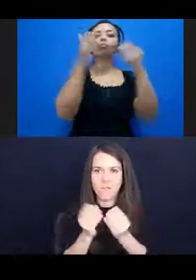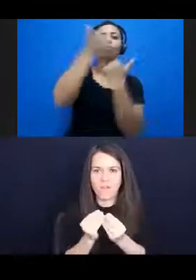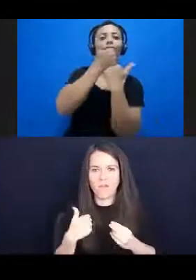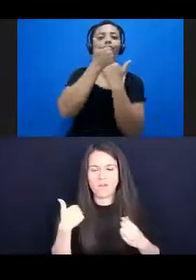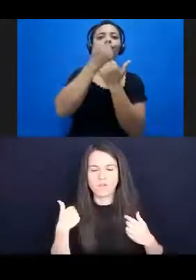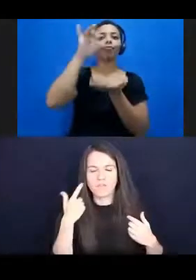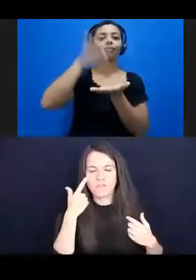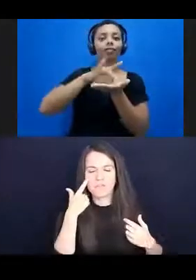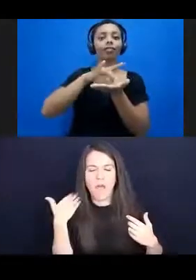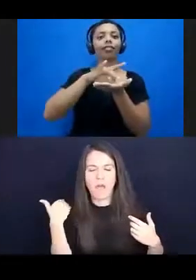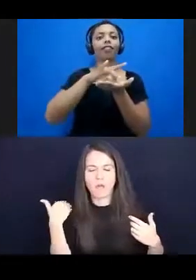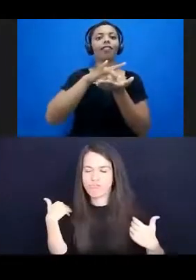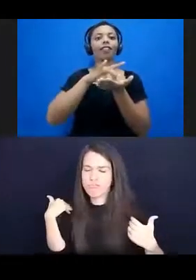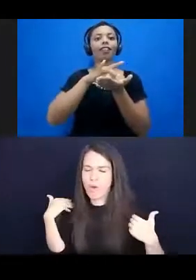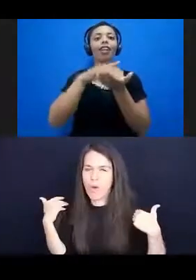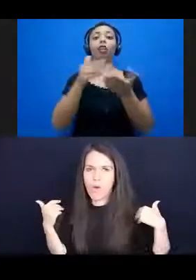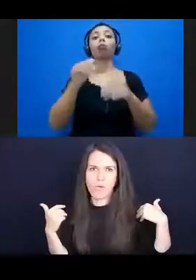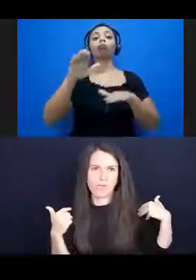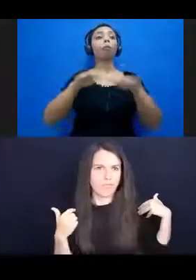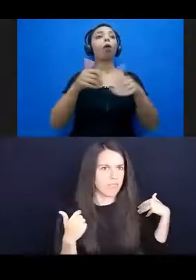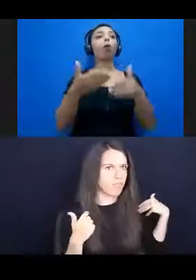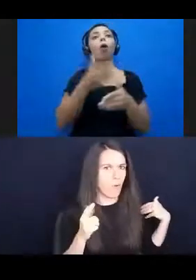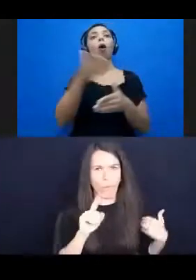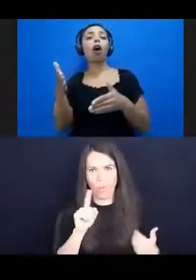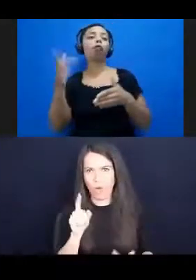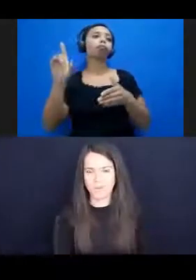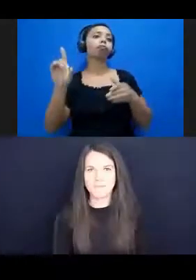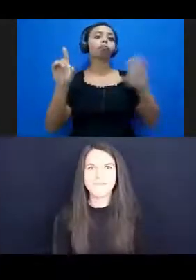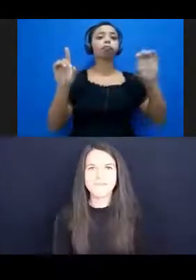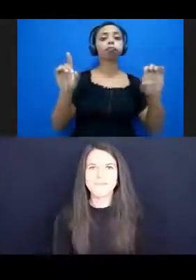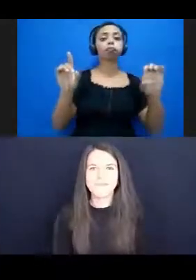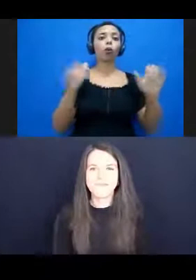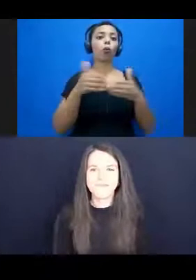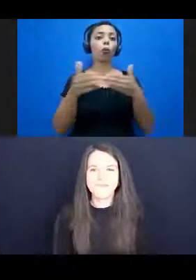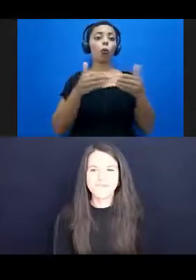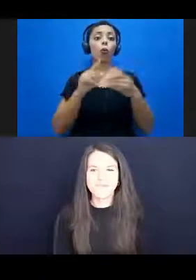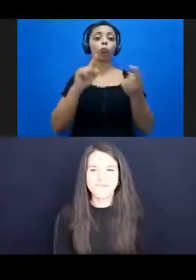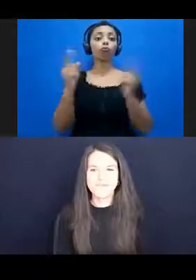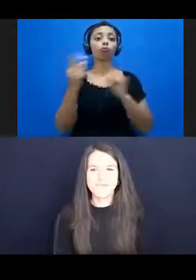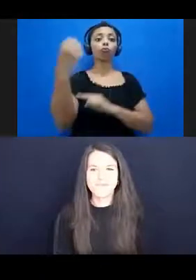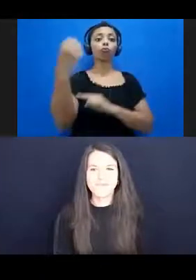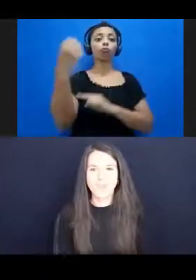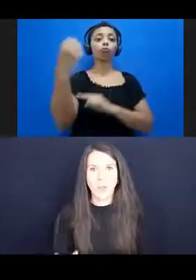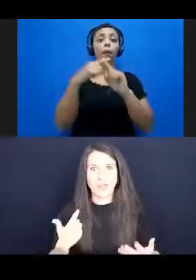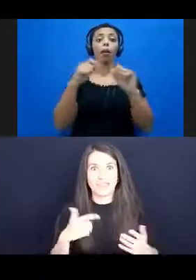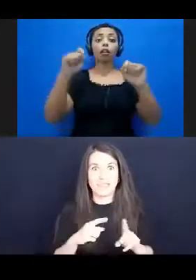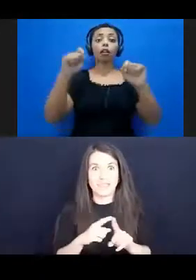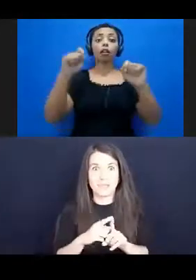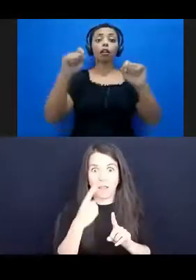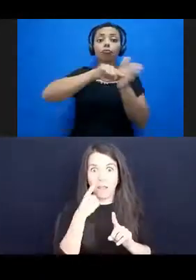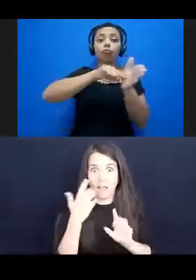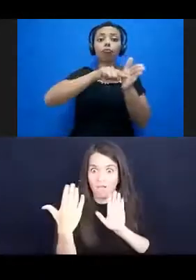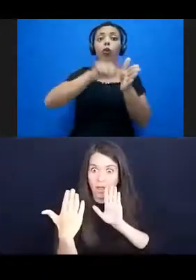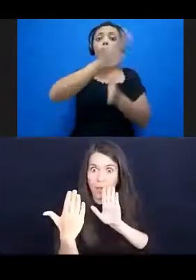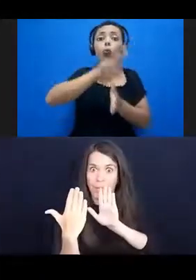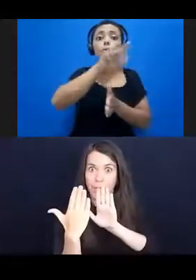tell them to turn left. If they start to drift off to the left, it'll tell them to turn right. At this point, they should be able to explore the environment and find the object of